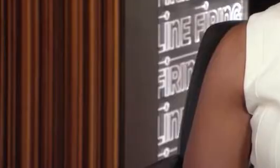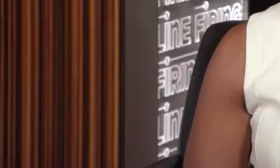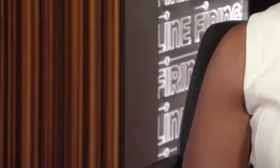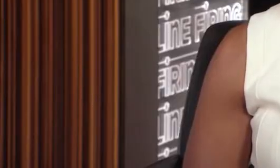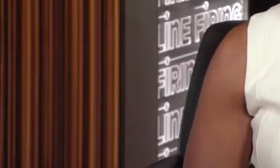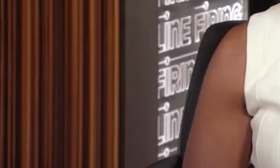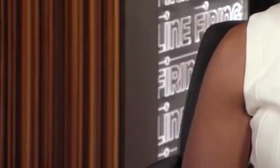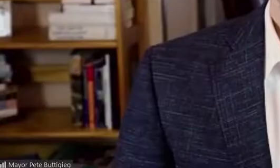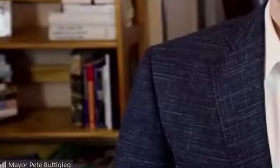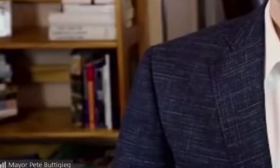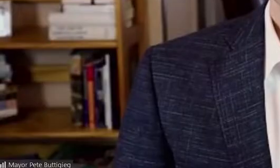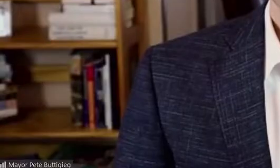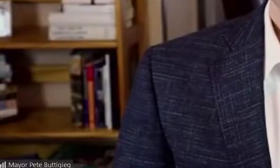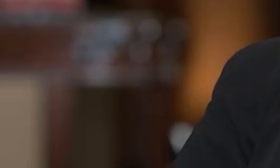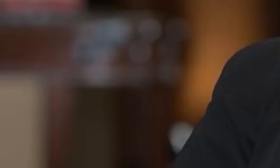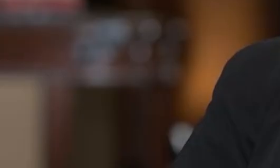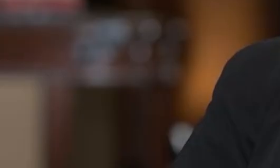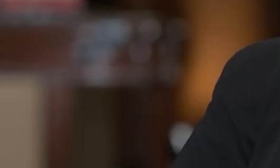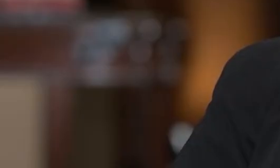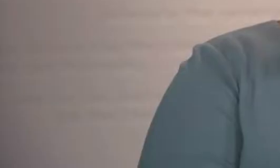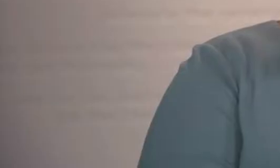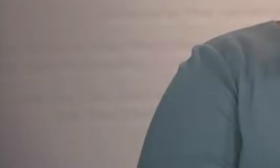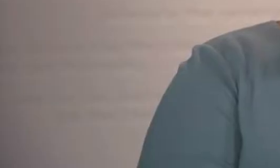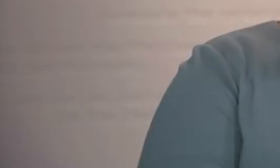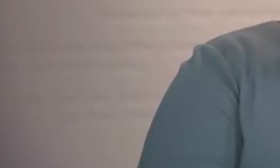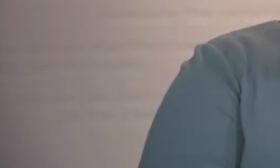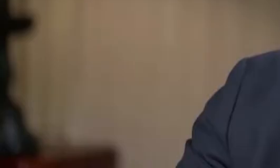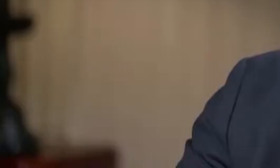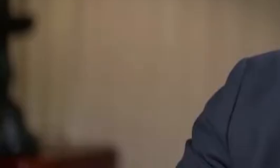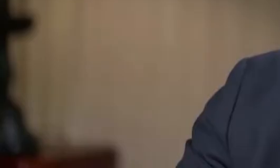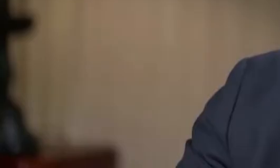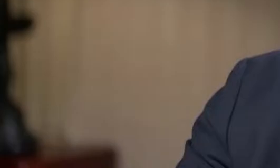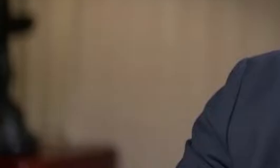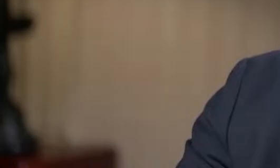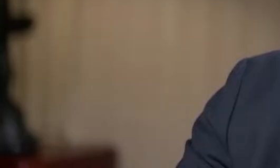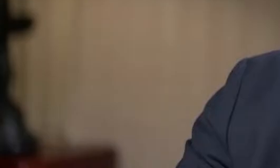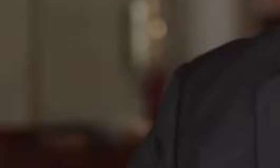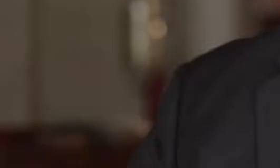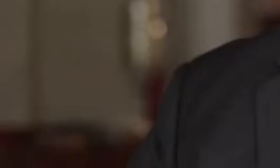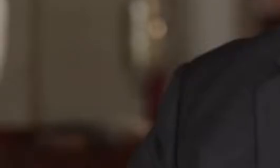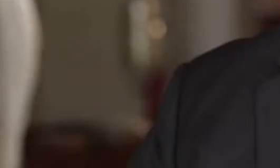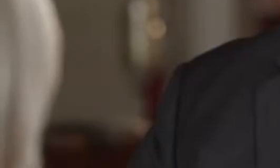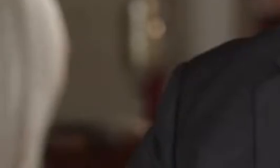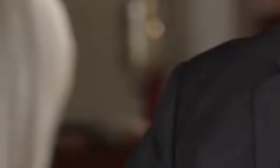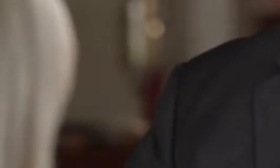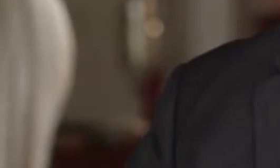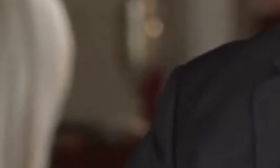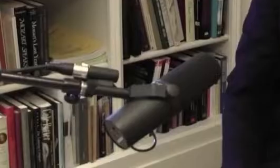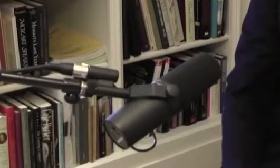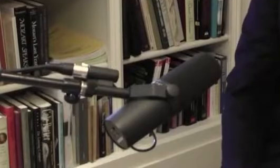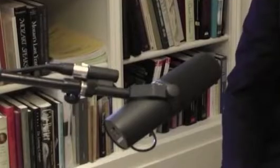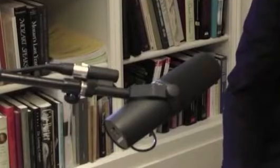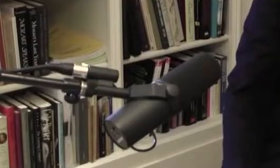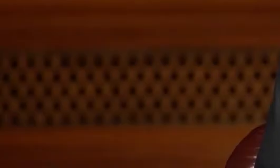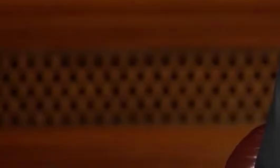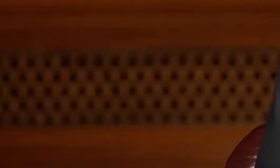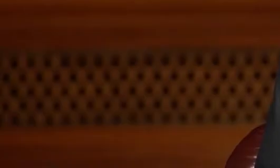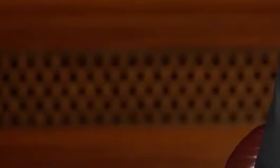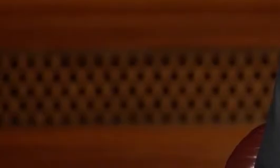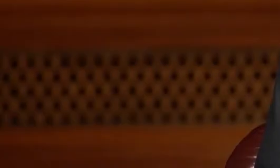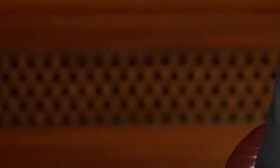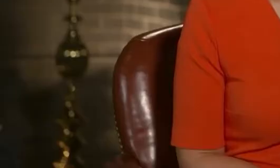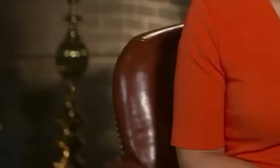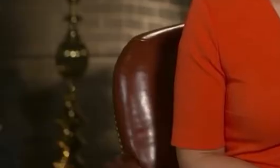secretary Condoleezza Rice Kate Buddha judge Liz Cheney Stacy Abrams representative will Hurd Governor Chris Christie yo yo mom